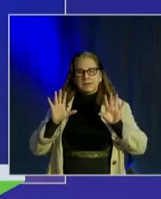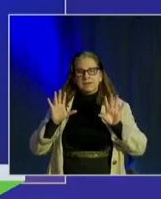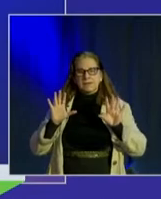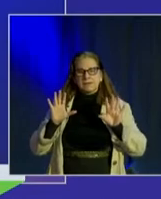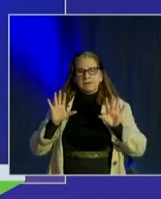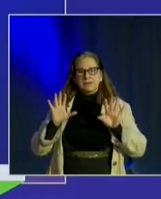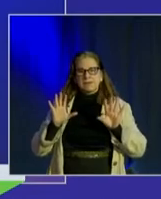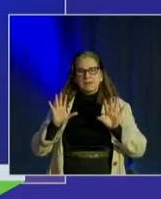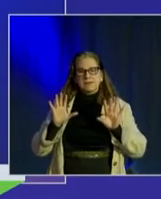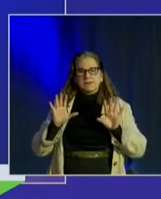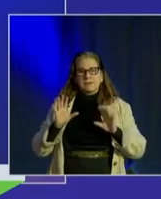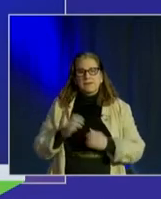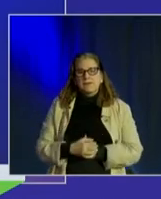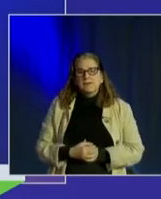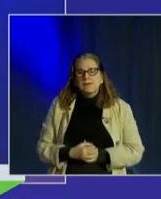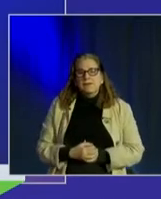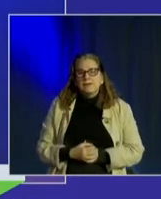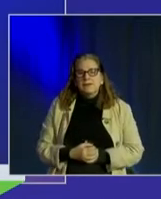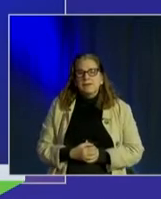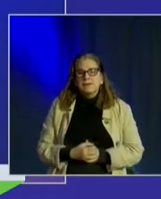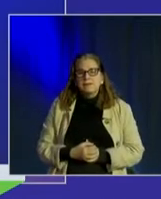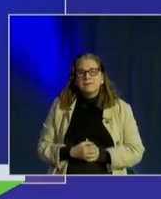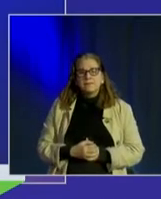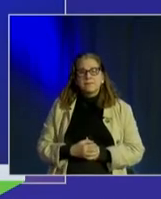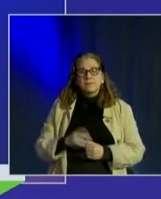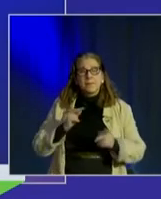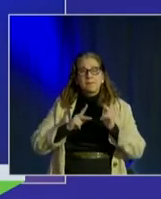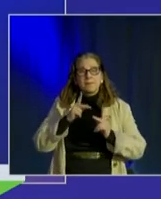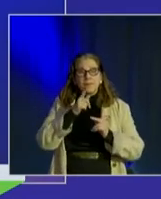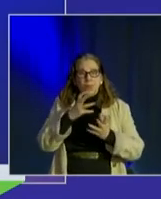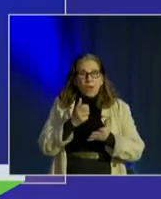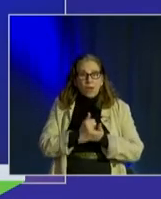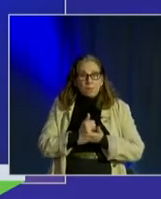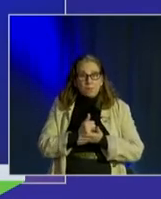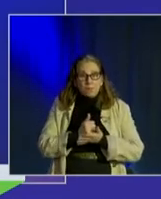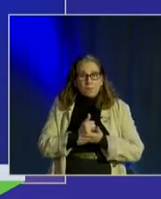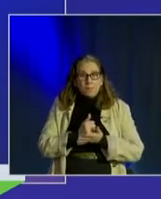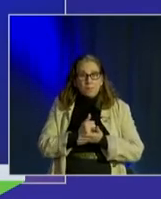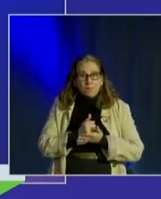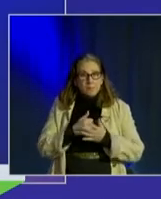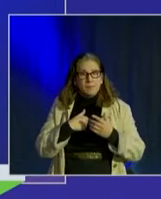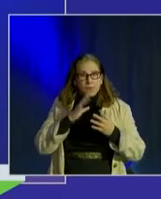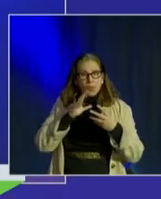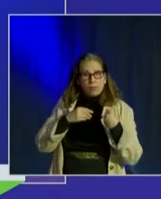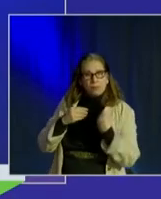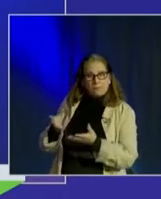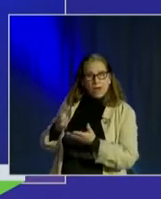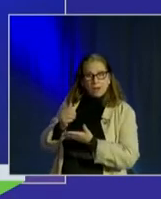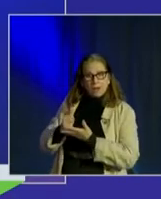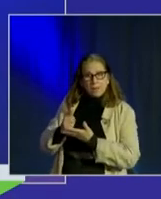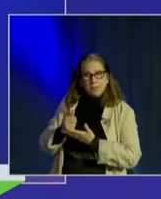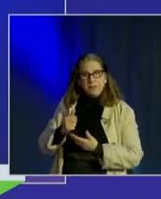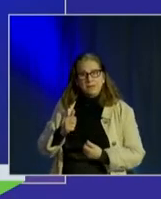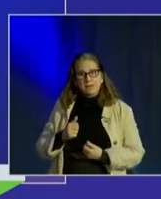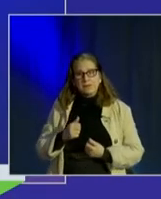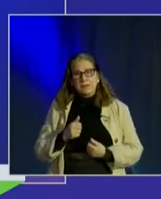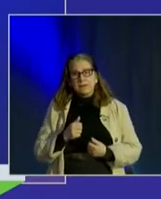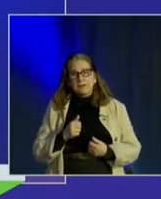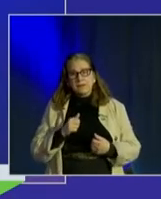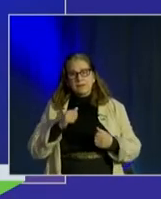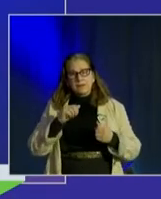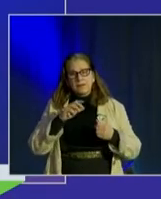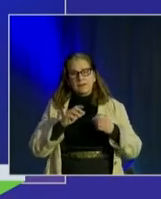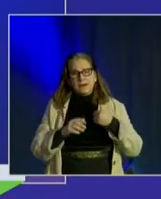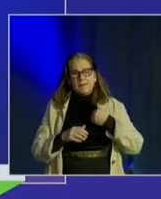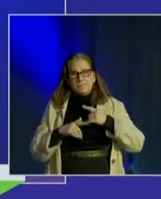are interested in help are getting the help that the whole of government can provide. Just